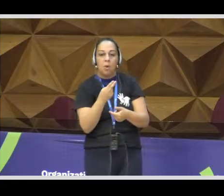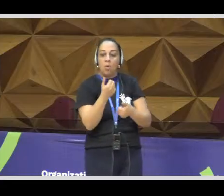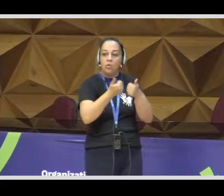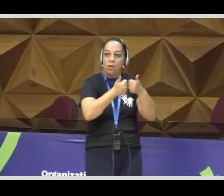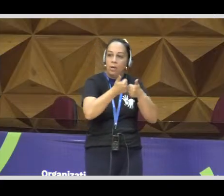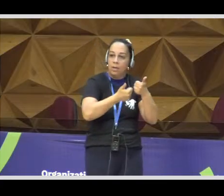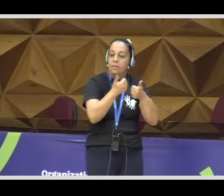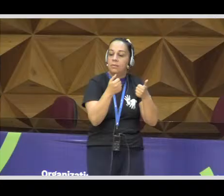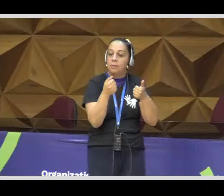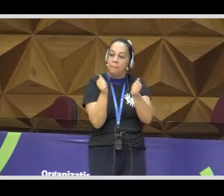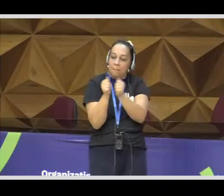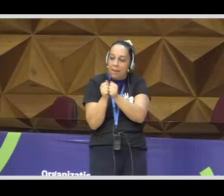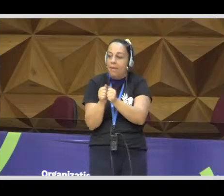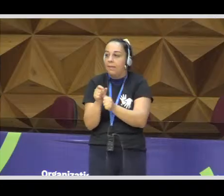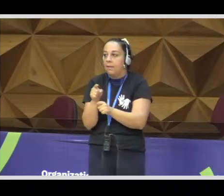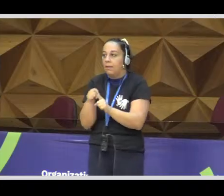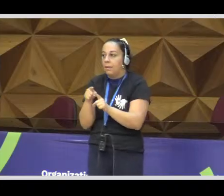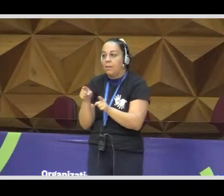could be somebody else far away.